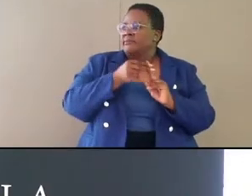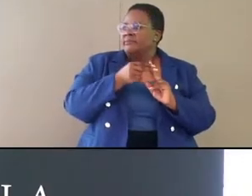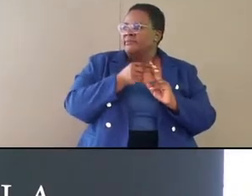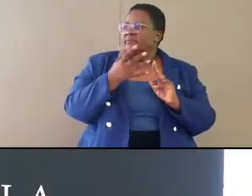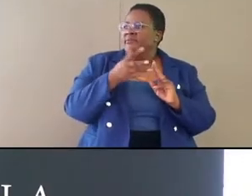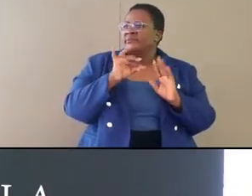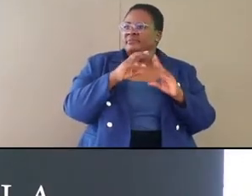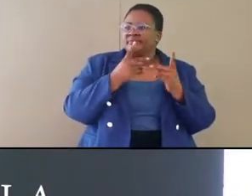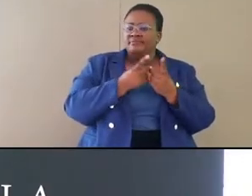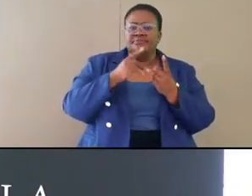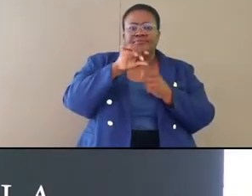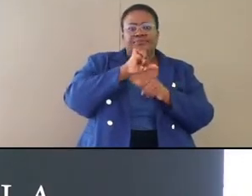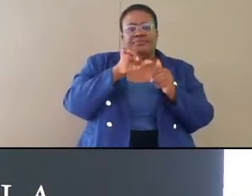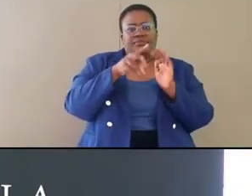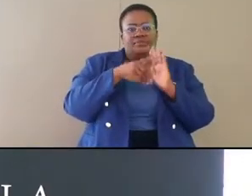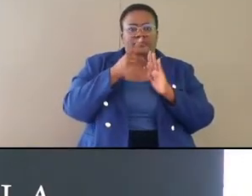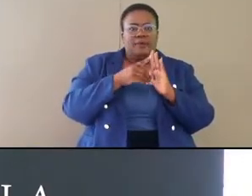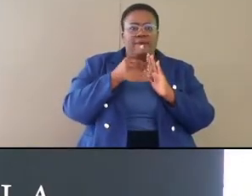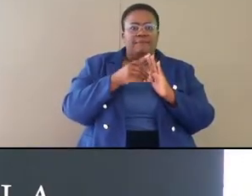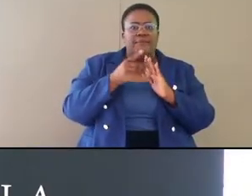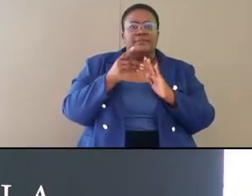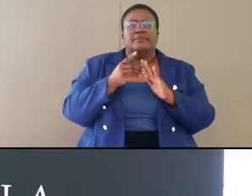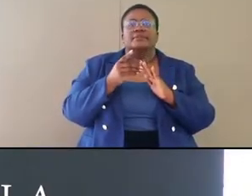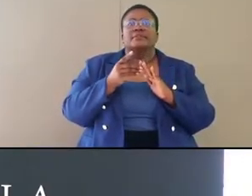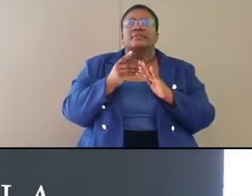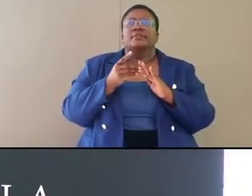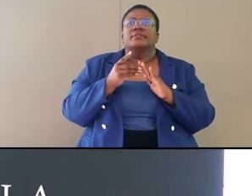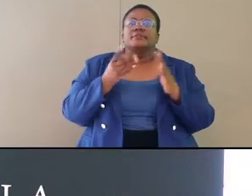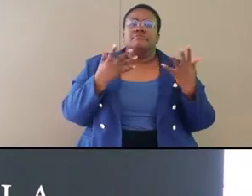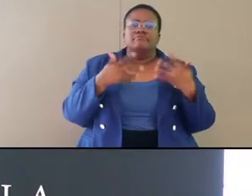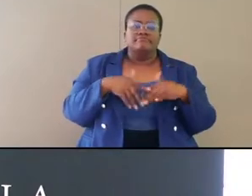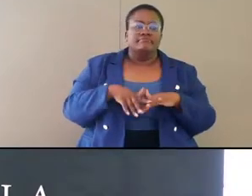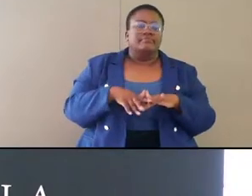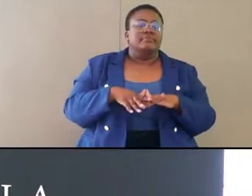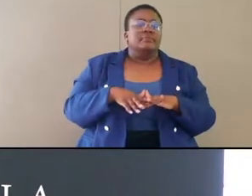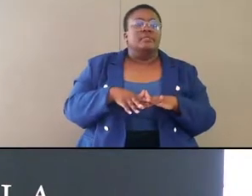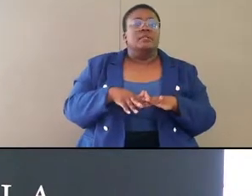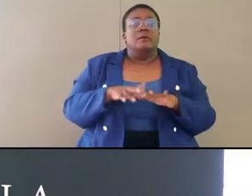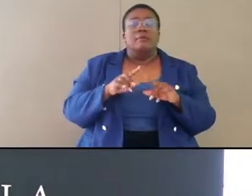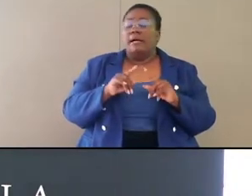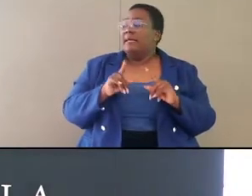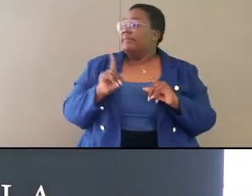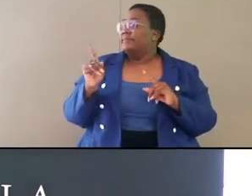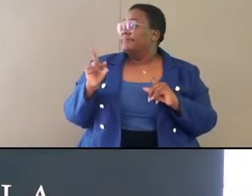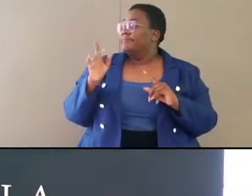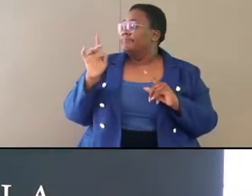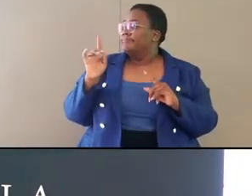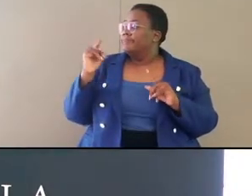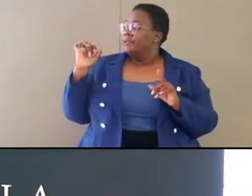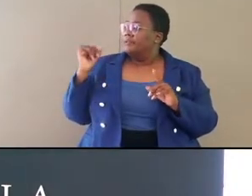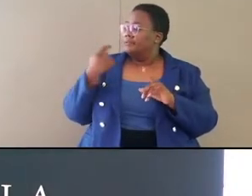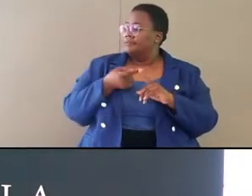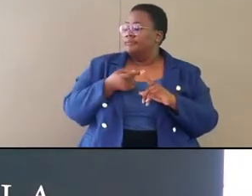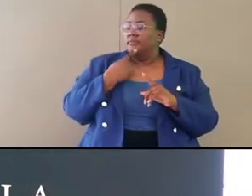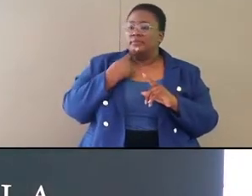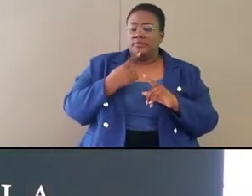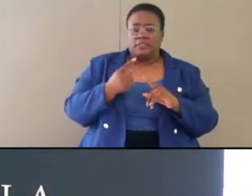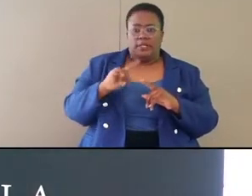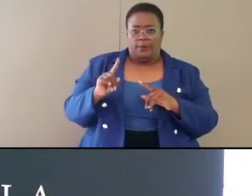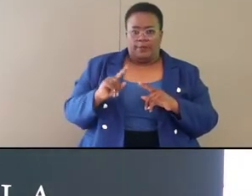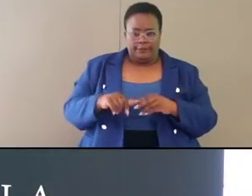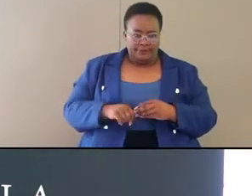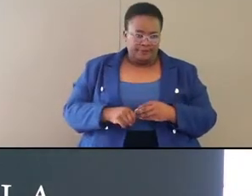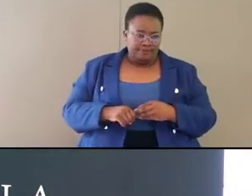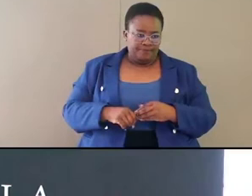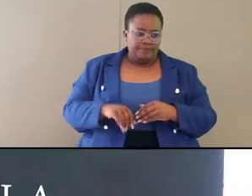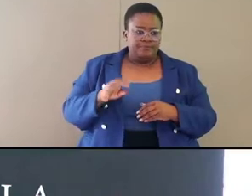Department of Social Development, comprehensive social security. But this is what I've been saying to Brenda